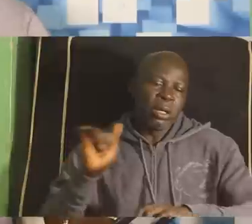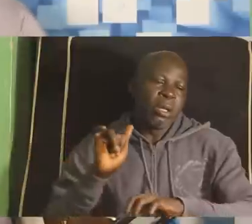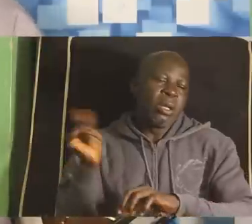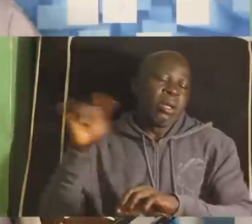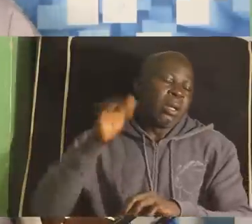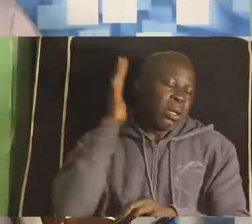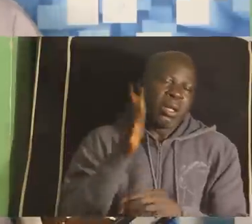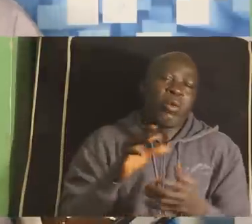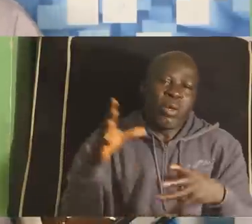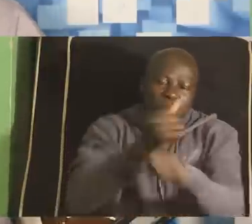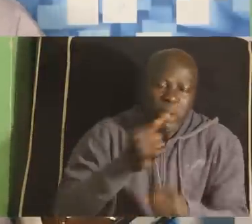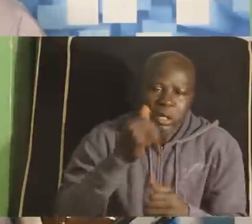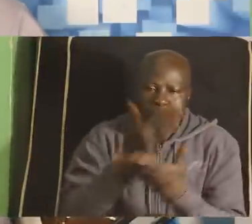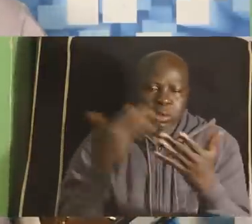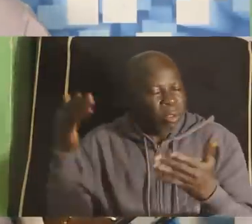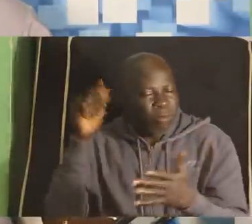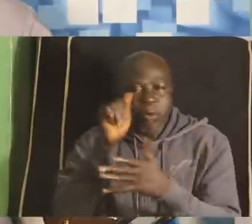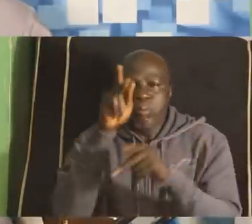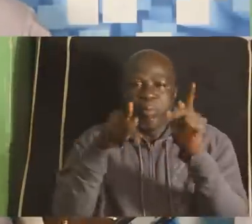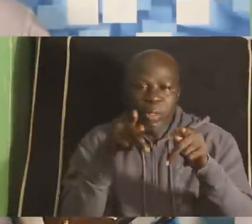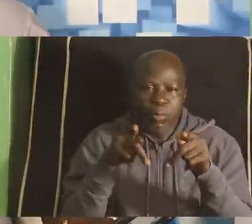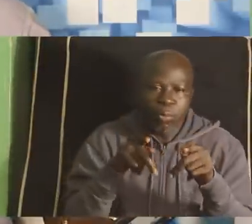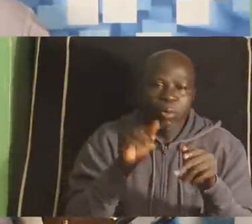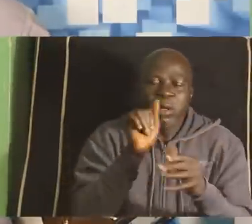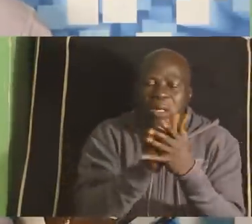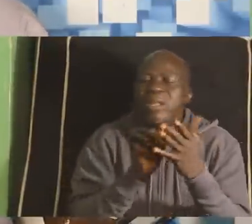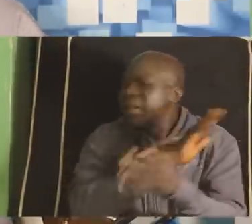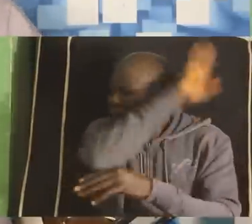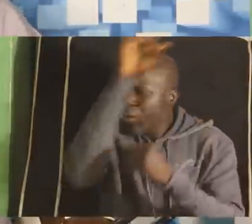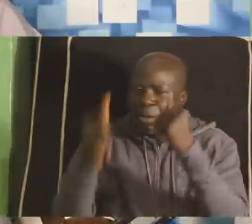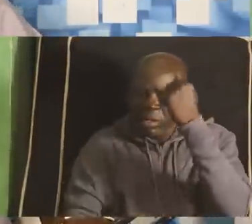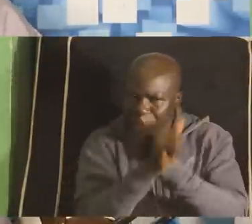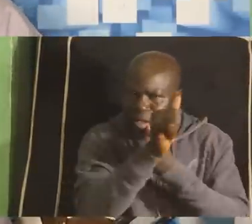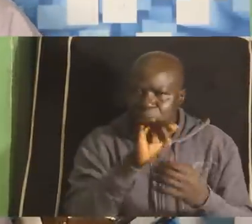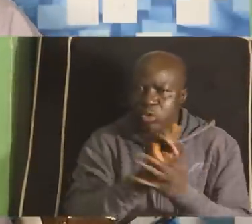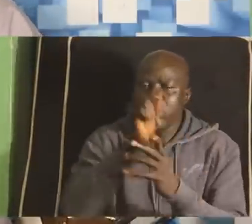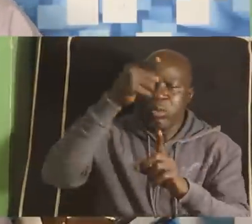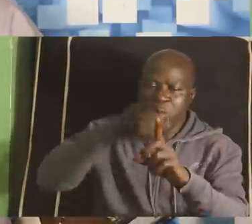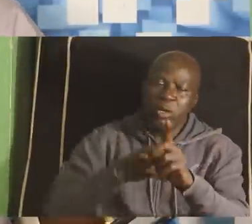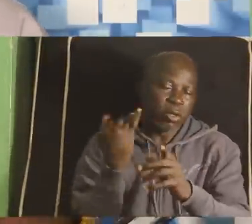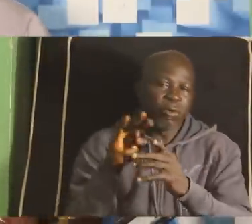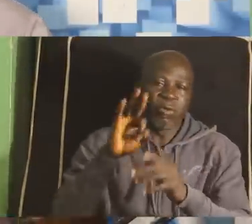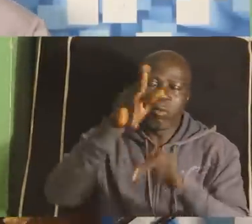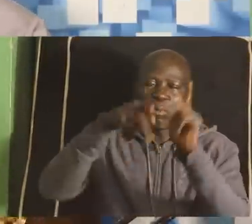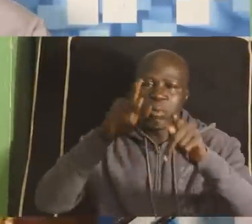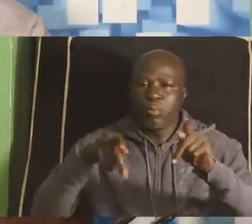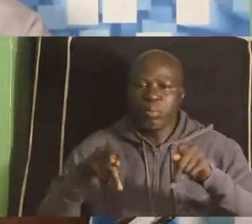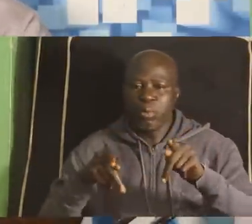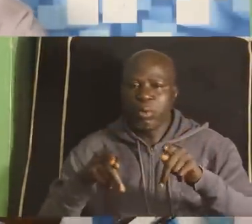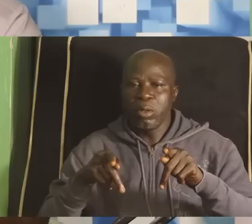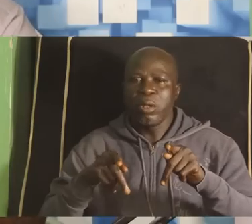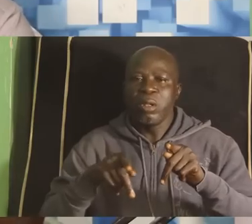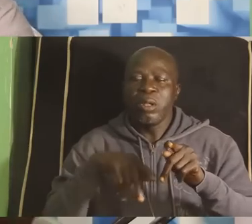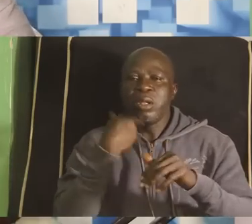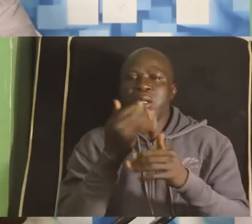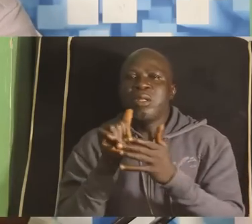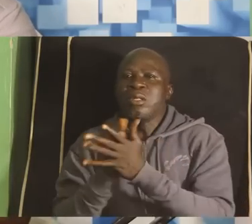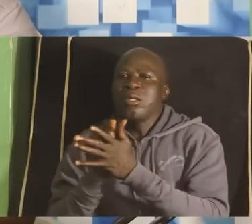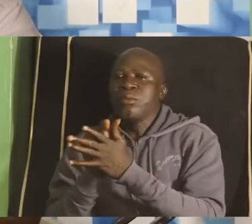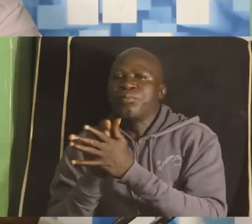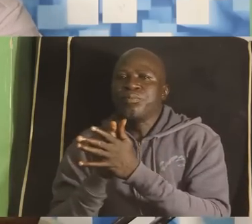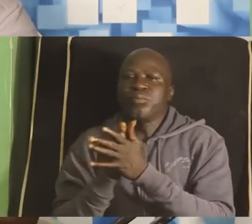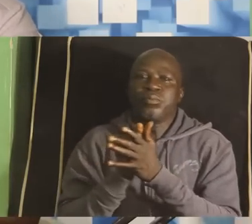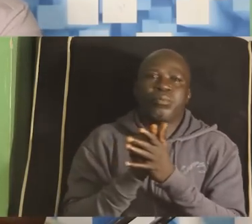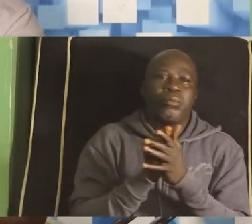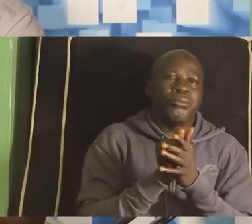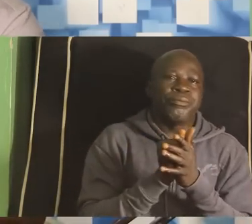away something from people. They are the one that destroyed the one for people. Sir, apolopo to ba wa laare maju on